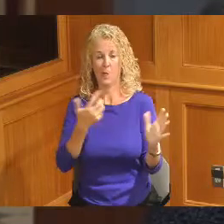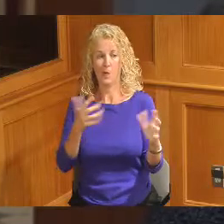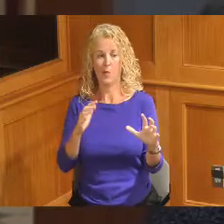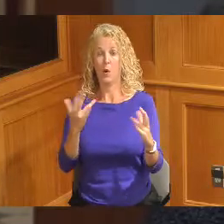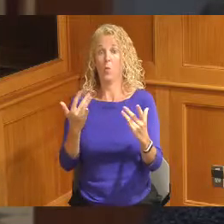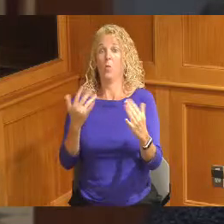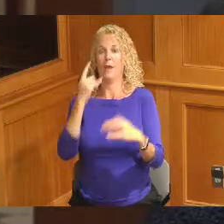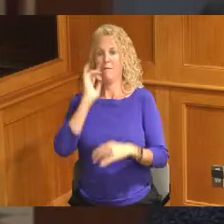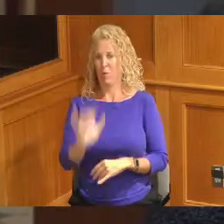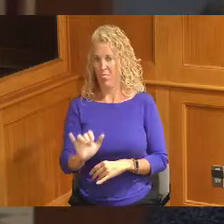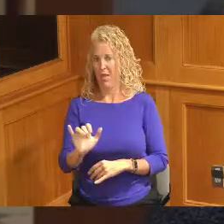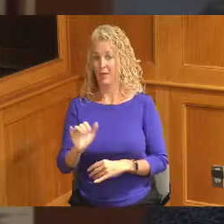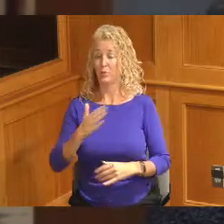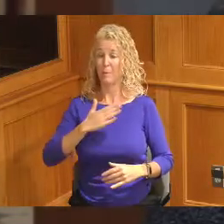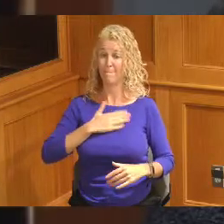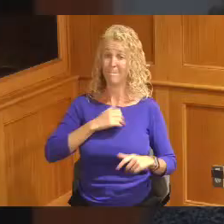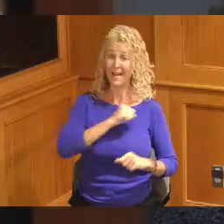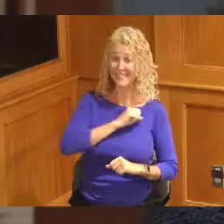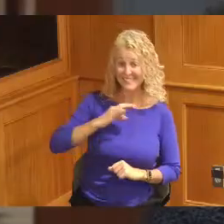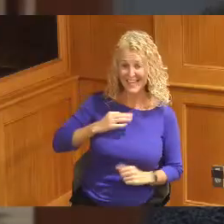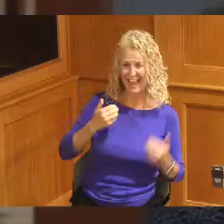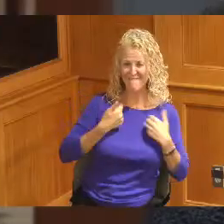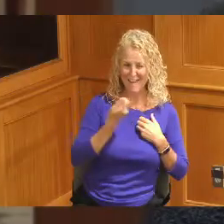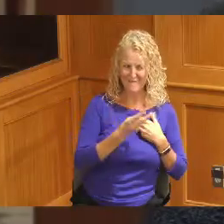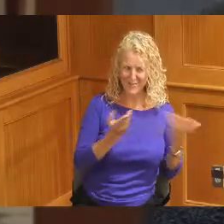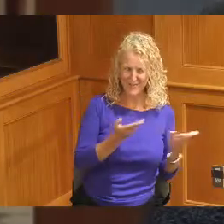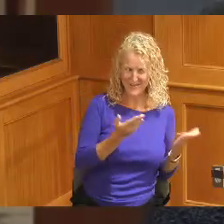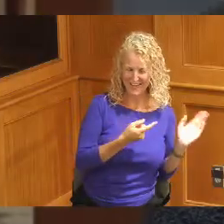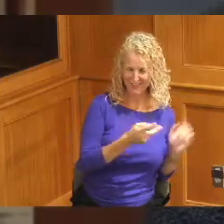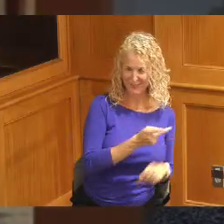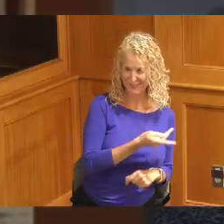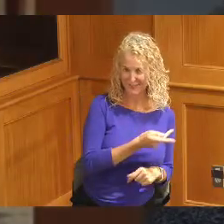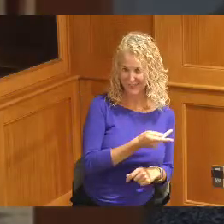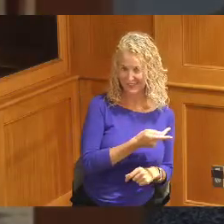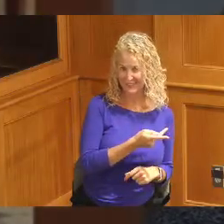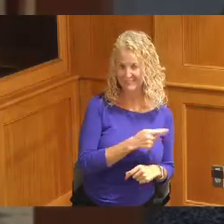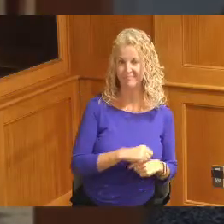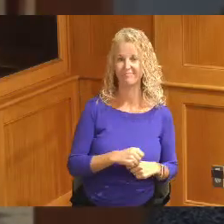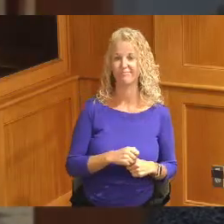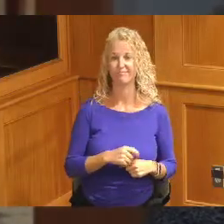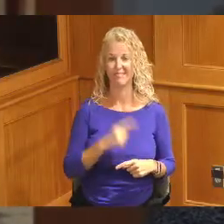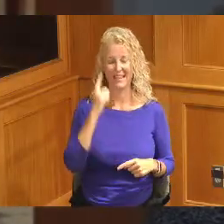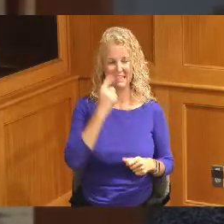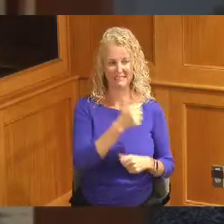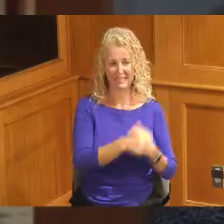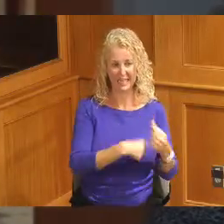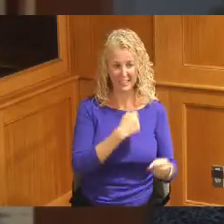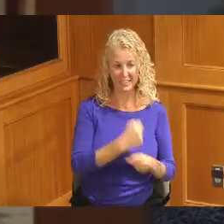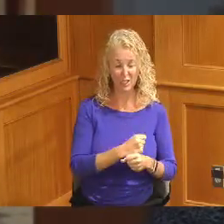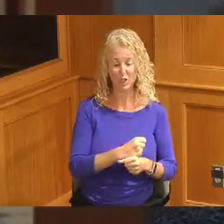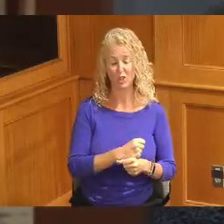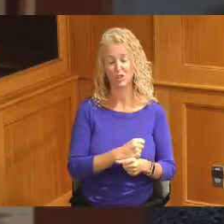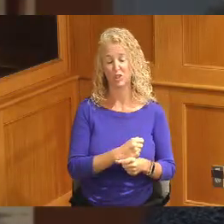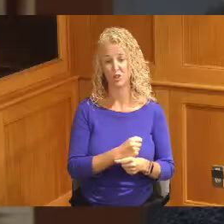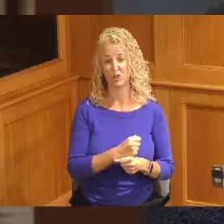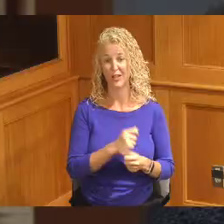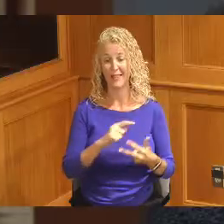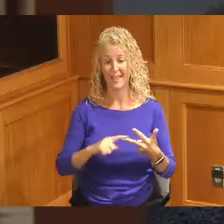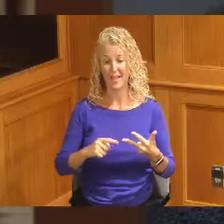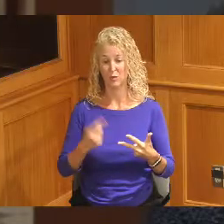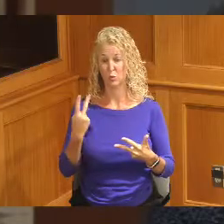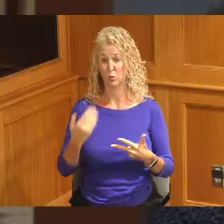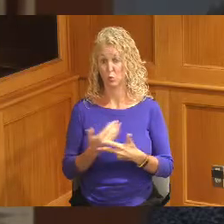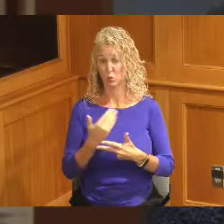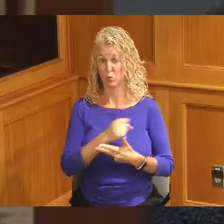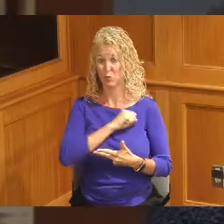so with the help of my staff, who I brought some here with me today, both Morgan, who's been with us for like 10 years, and then two of our newest staff, for the